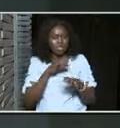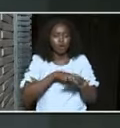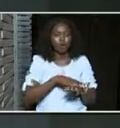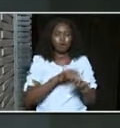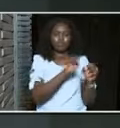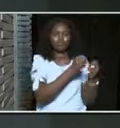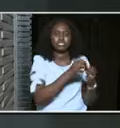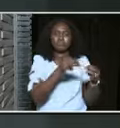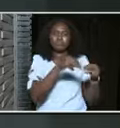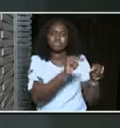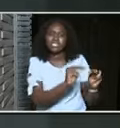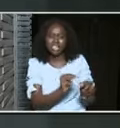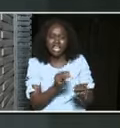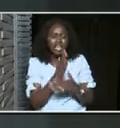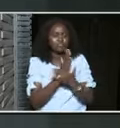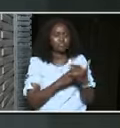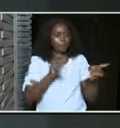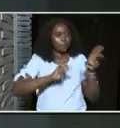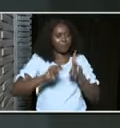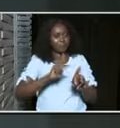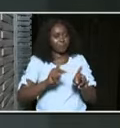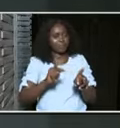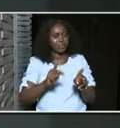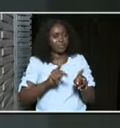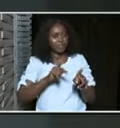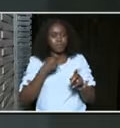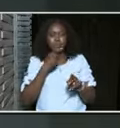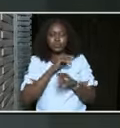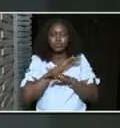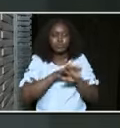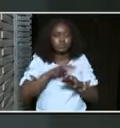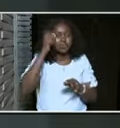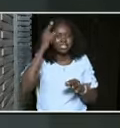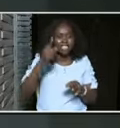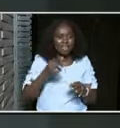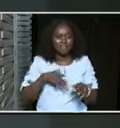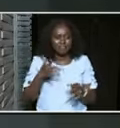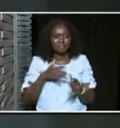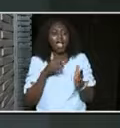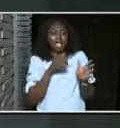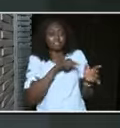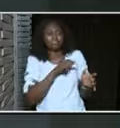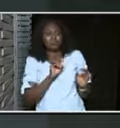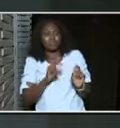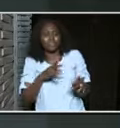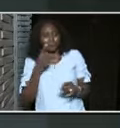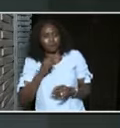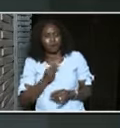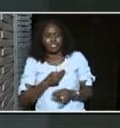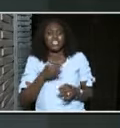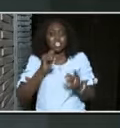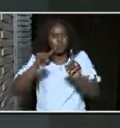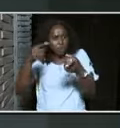media, and some people who really don't understand, who feel that suits them, will always and go and say